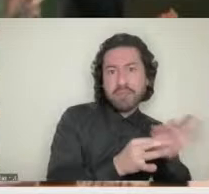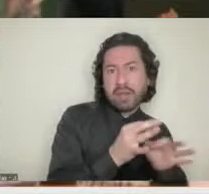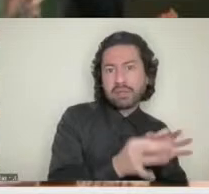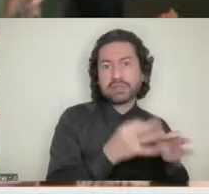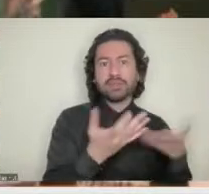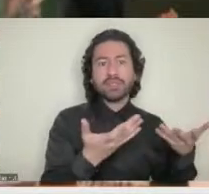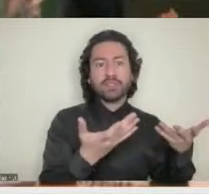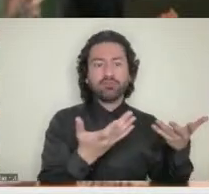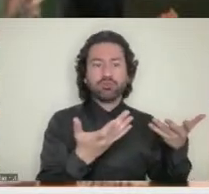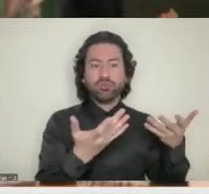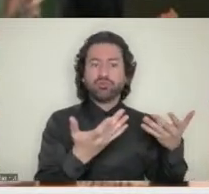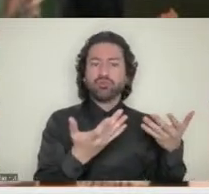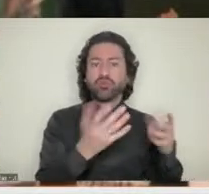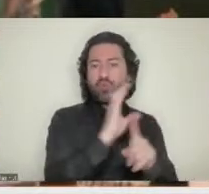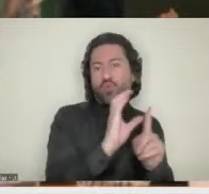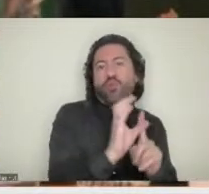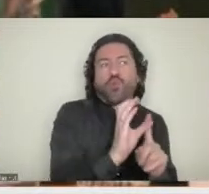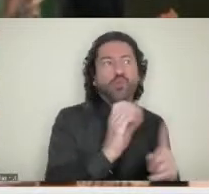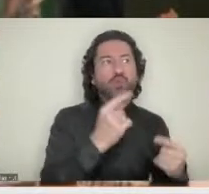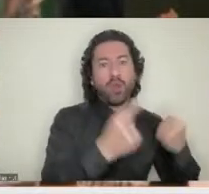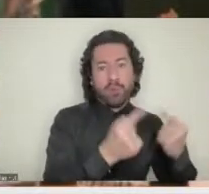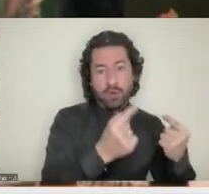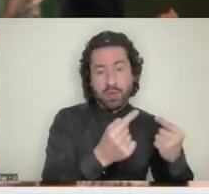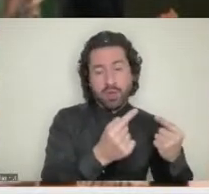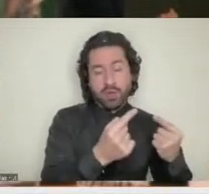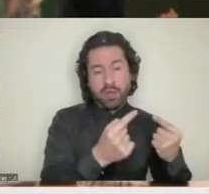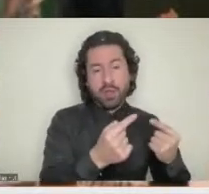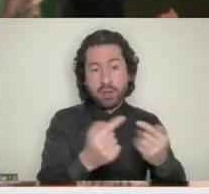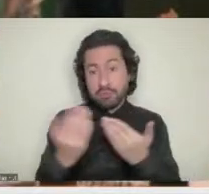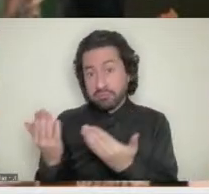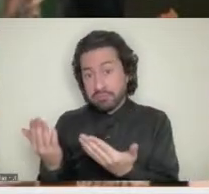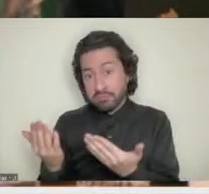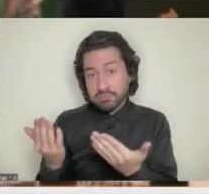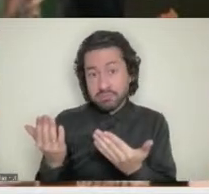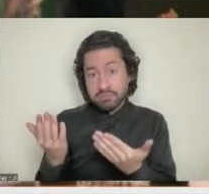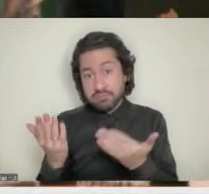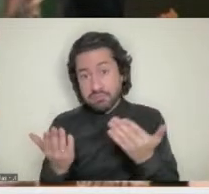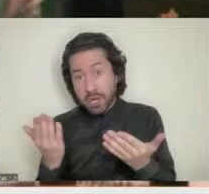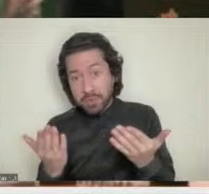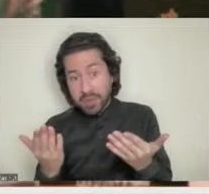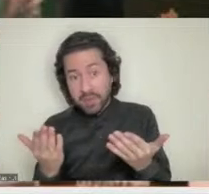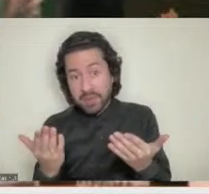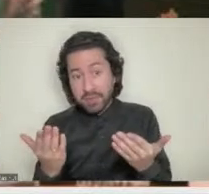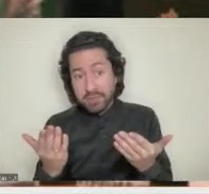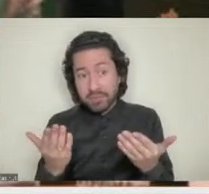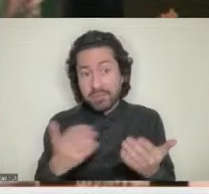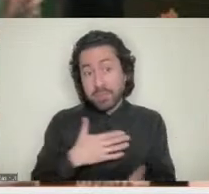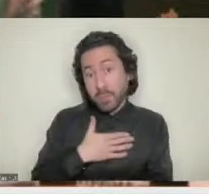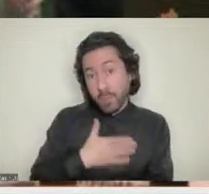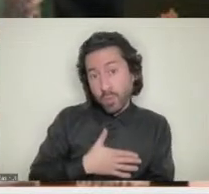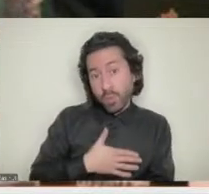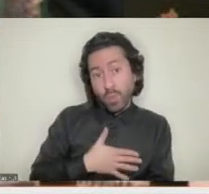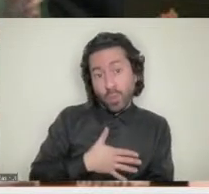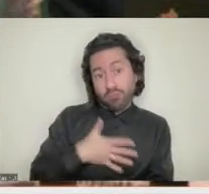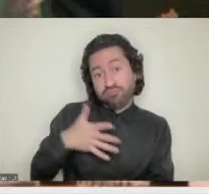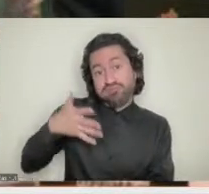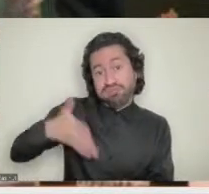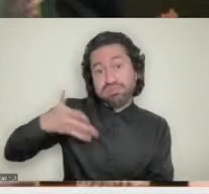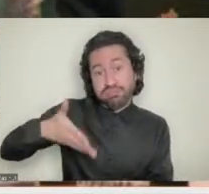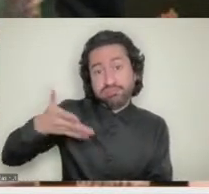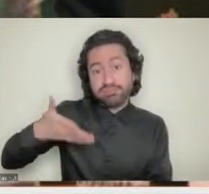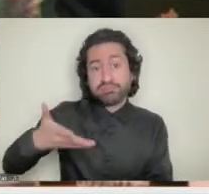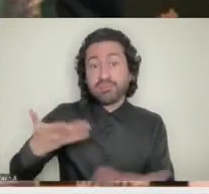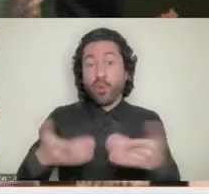bureaucratic planning systems and the political culture of countries. Do you have a comment to make in that sense